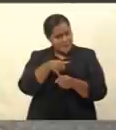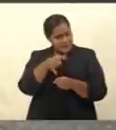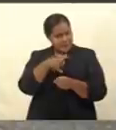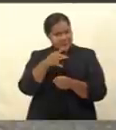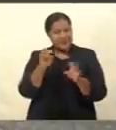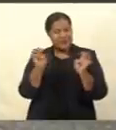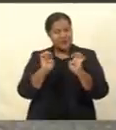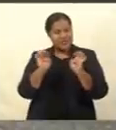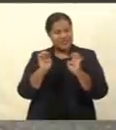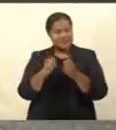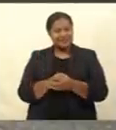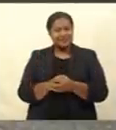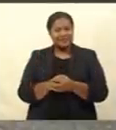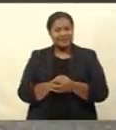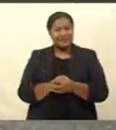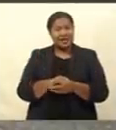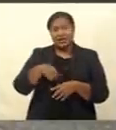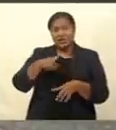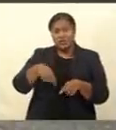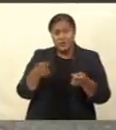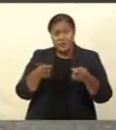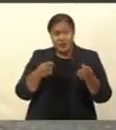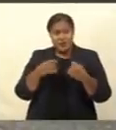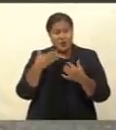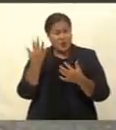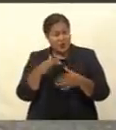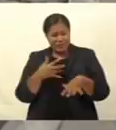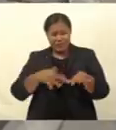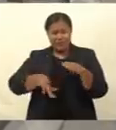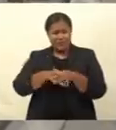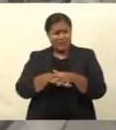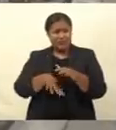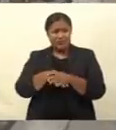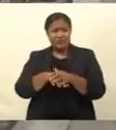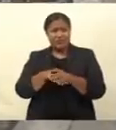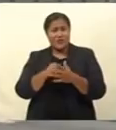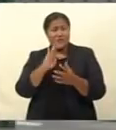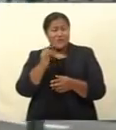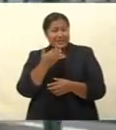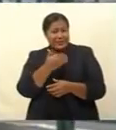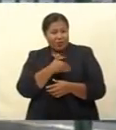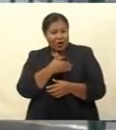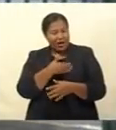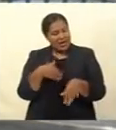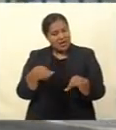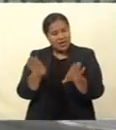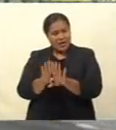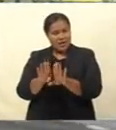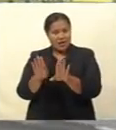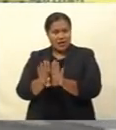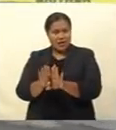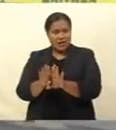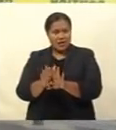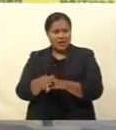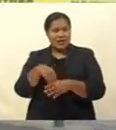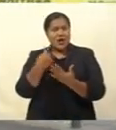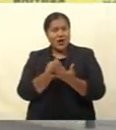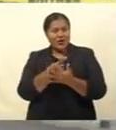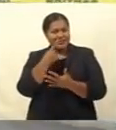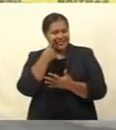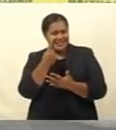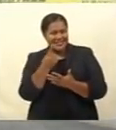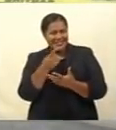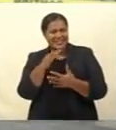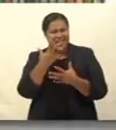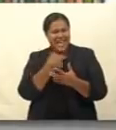emergencies. The supermarket, which is normally a hustle and bustle from early morning, remained closed. The only things inside are birds